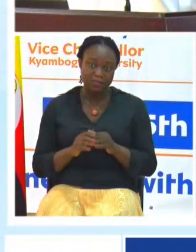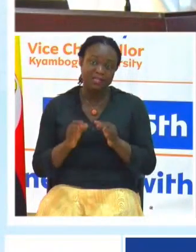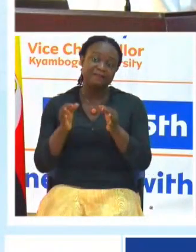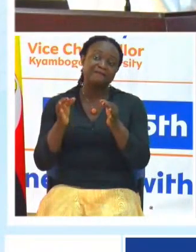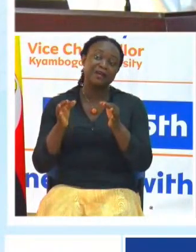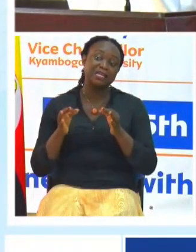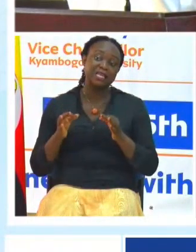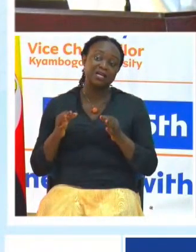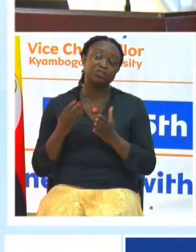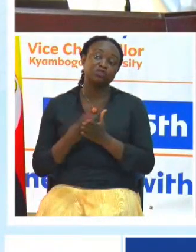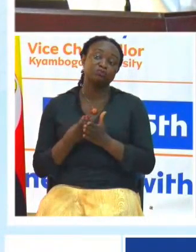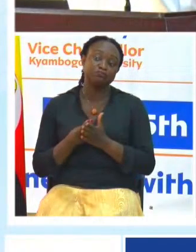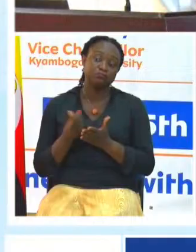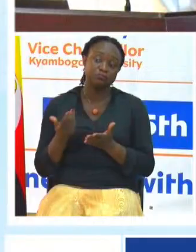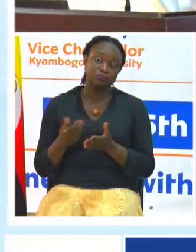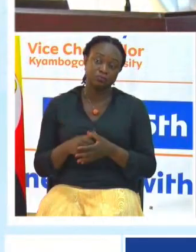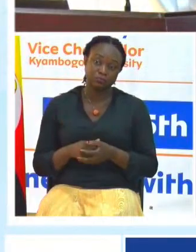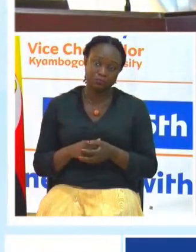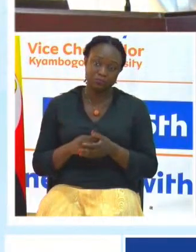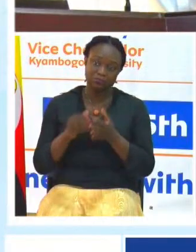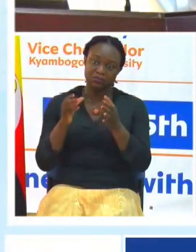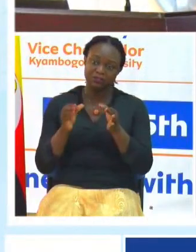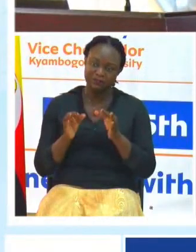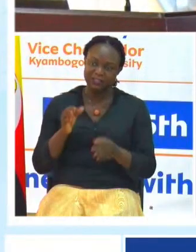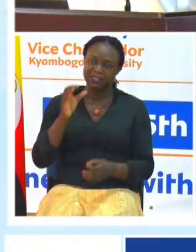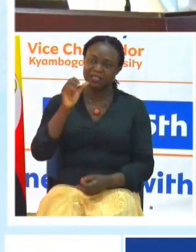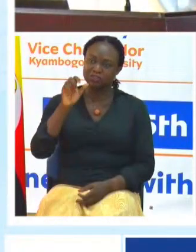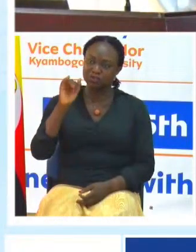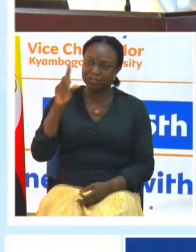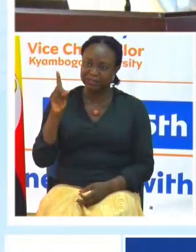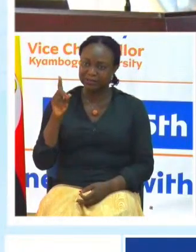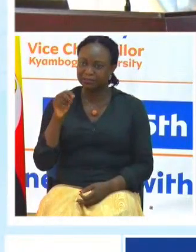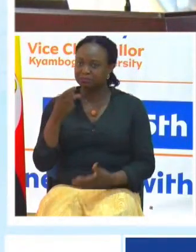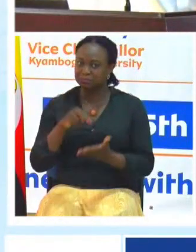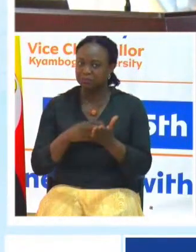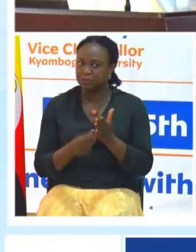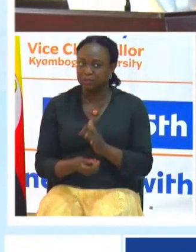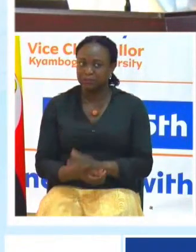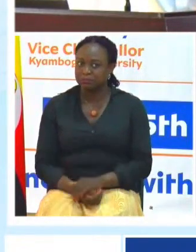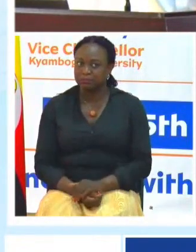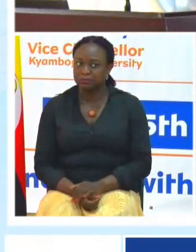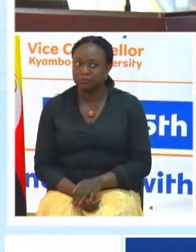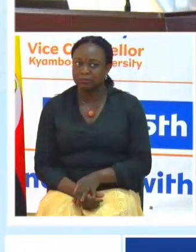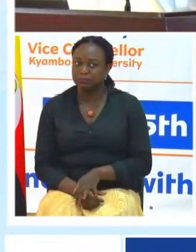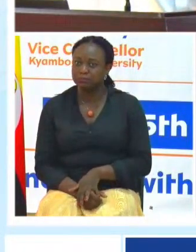financial aid. Now, who can tell me the meaning of financial aid?